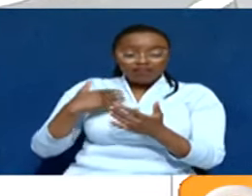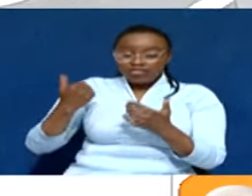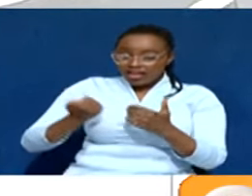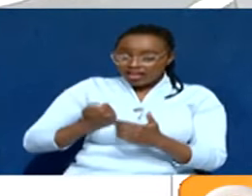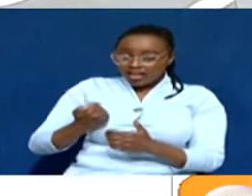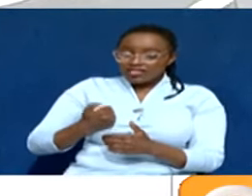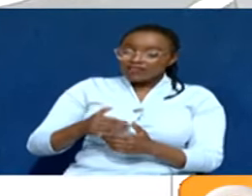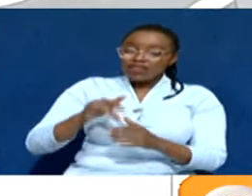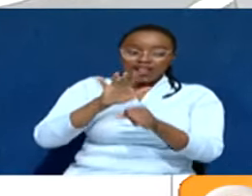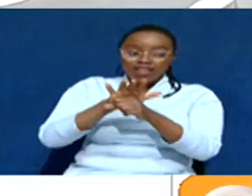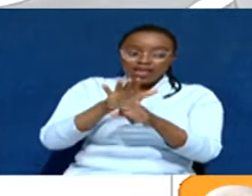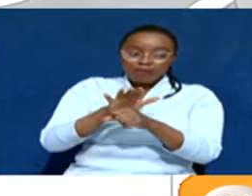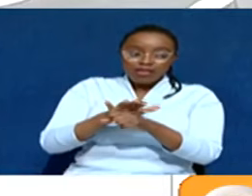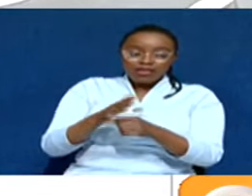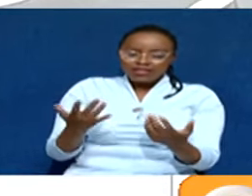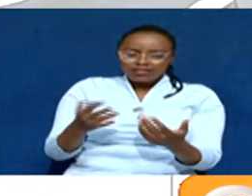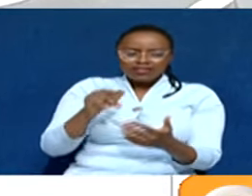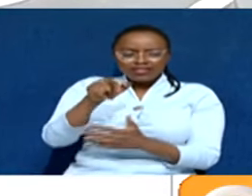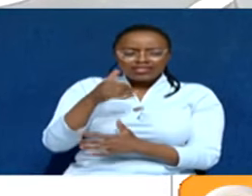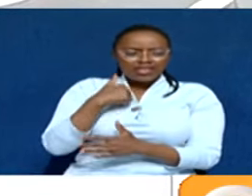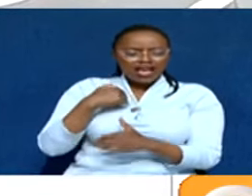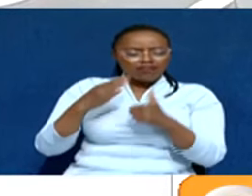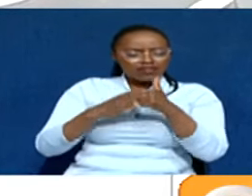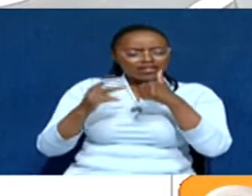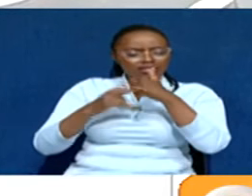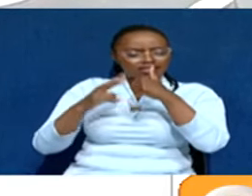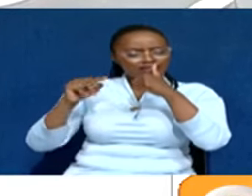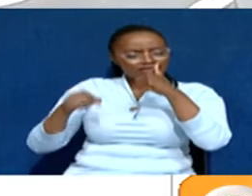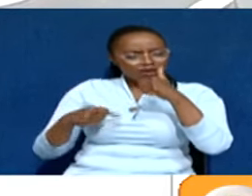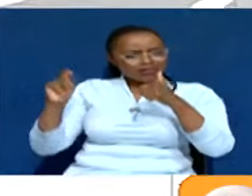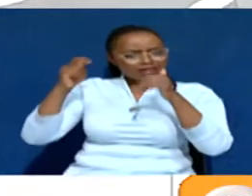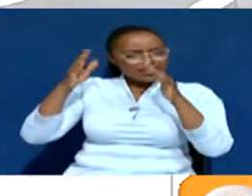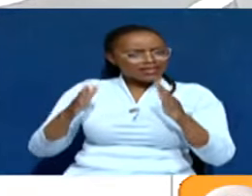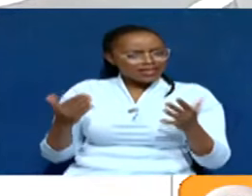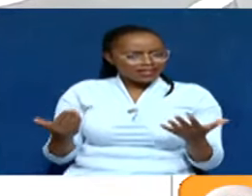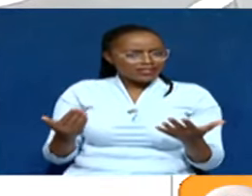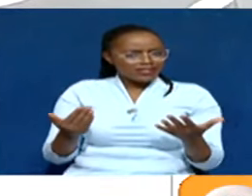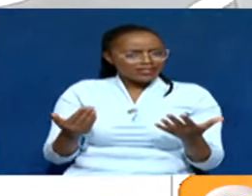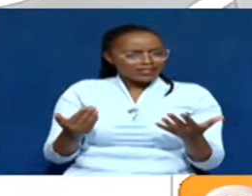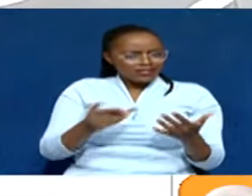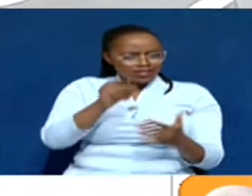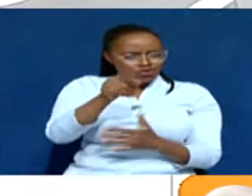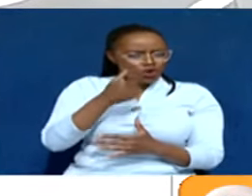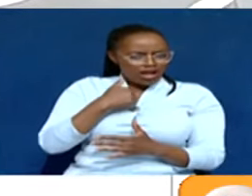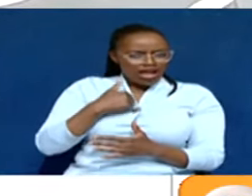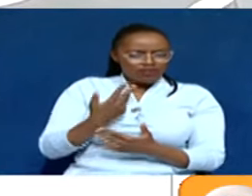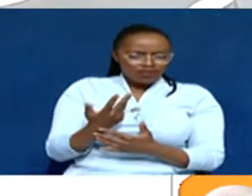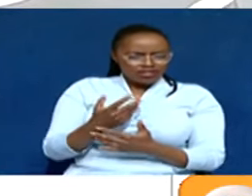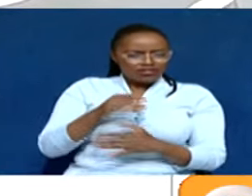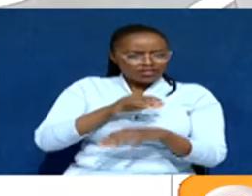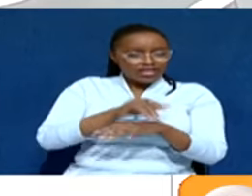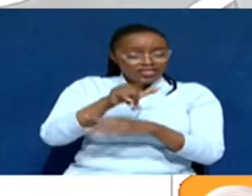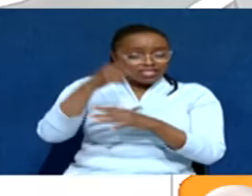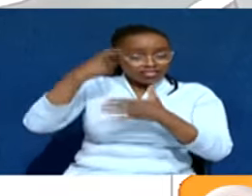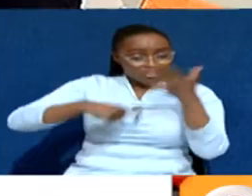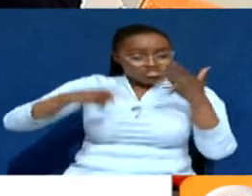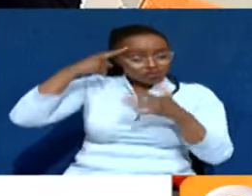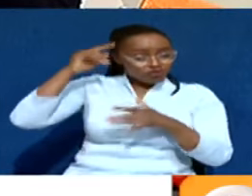out in their thousands. I mean, there's 97,000 Kenyans. Do you, 300,000 shillings, is that the